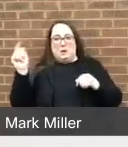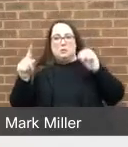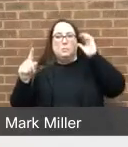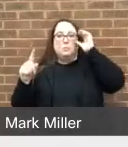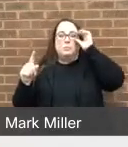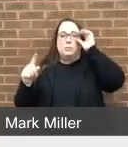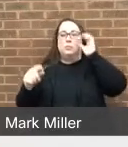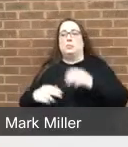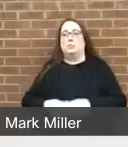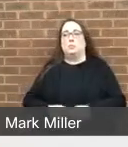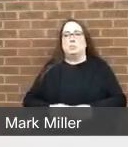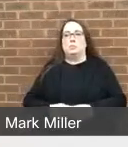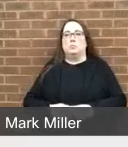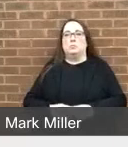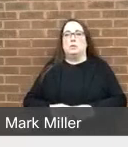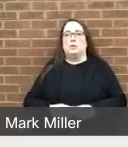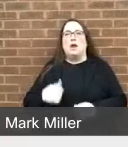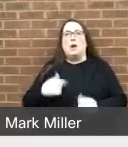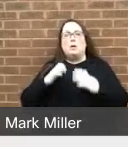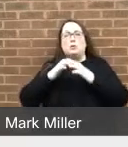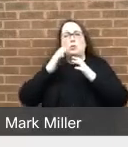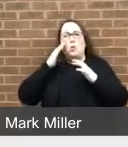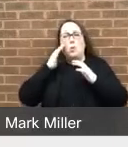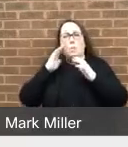to know a little more about,